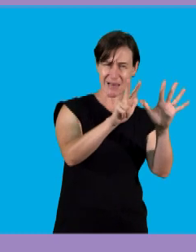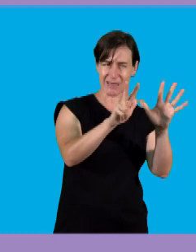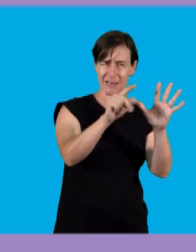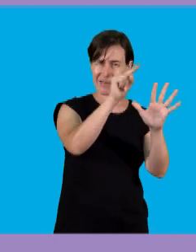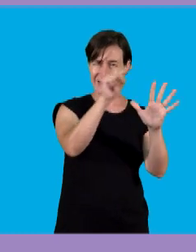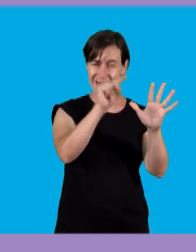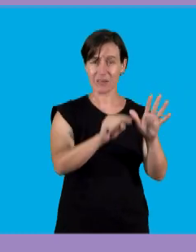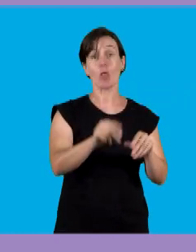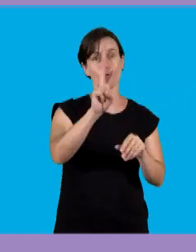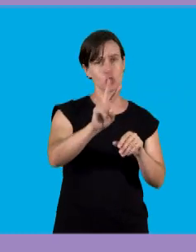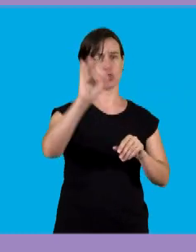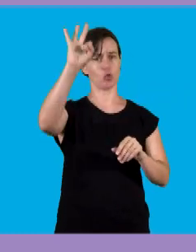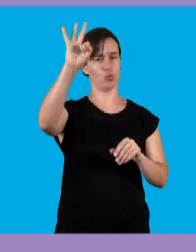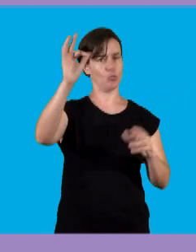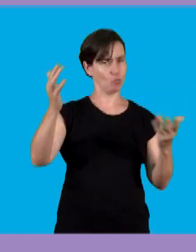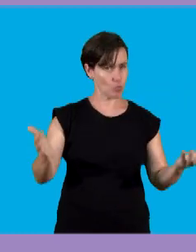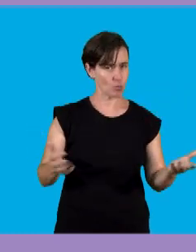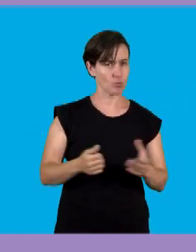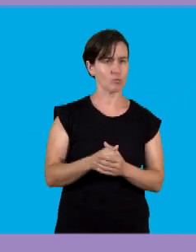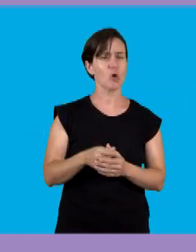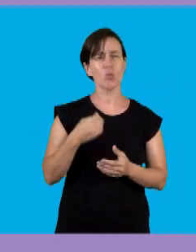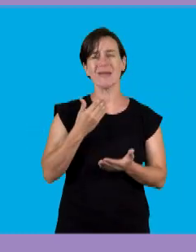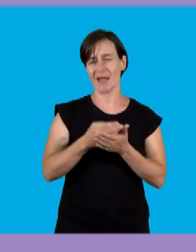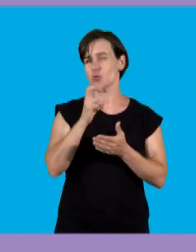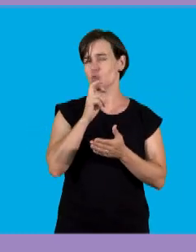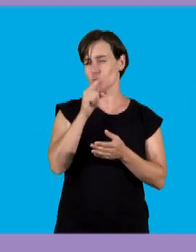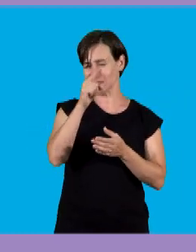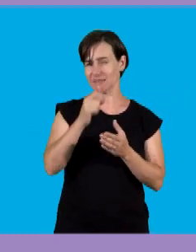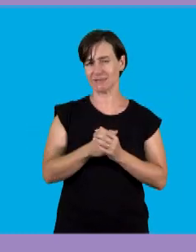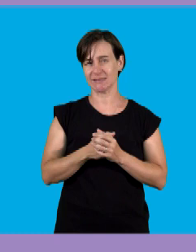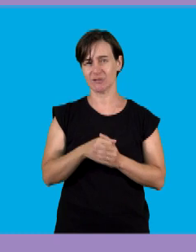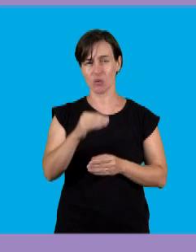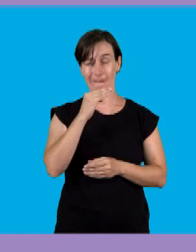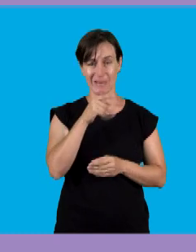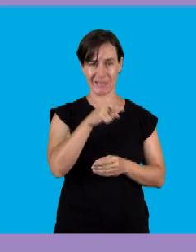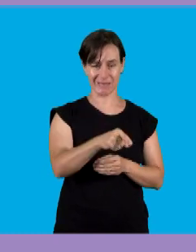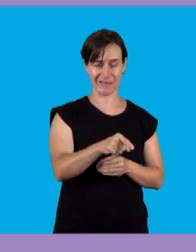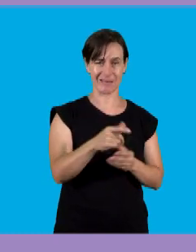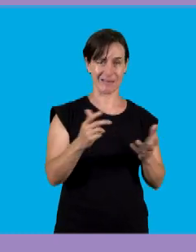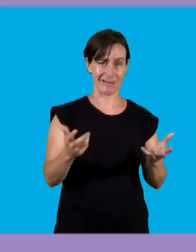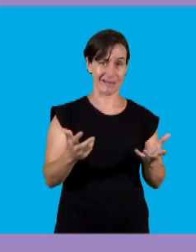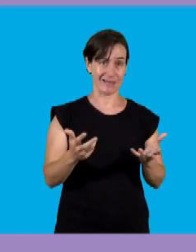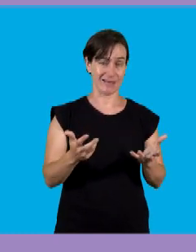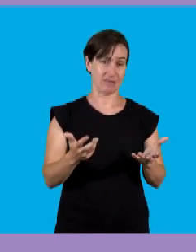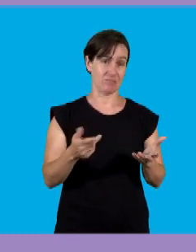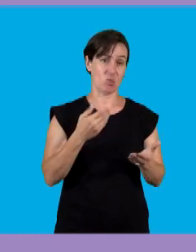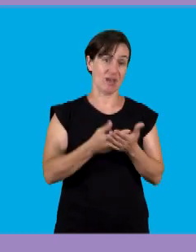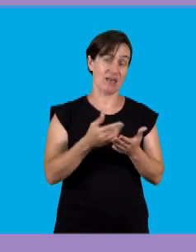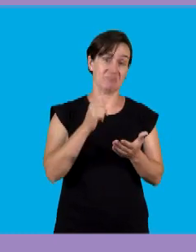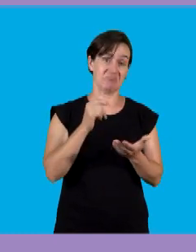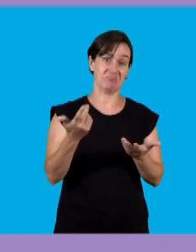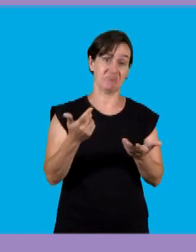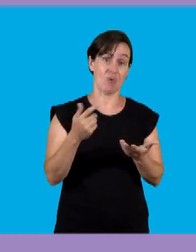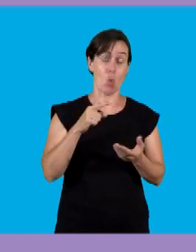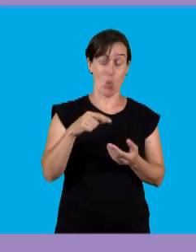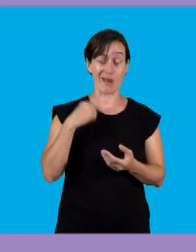to 2 exponent 3. So you can go ahead and break up those 8s, or we can just say here